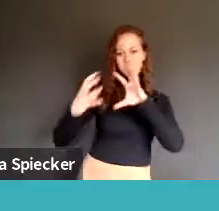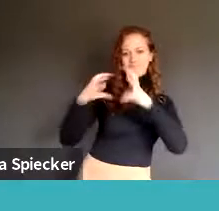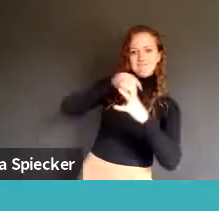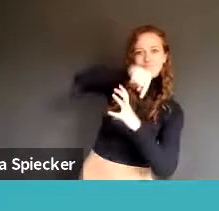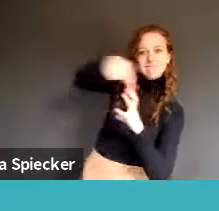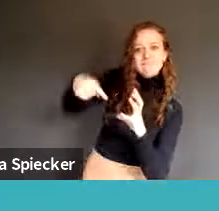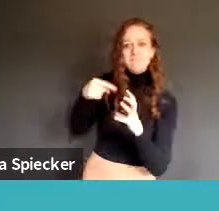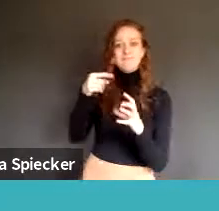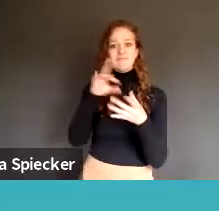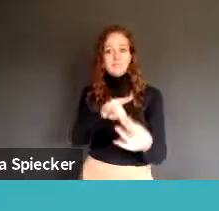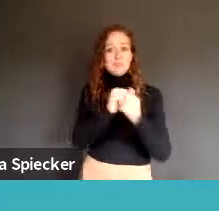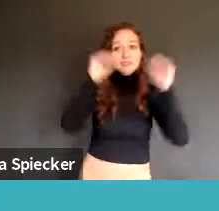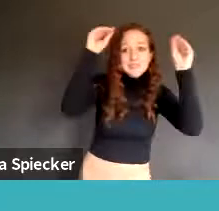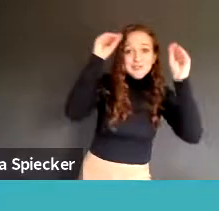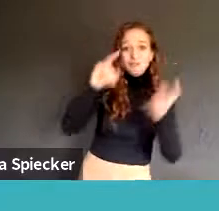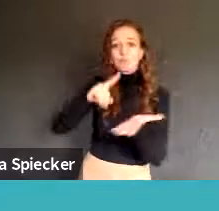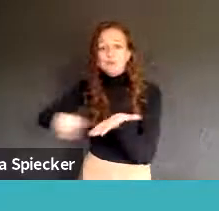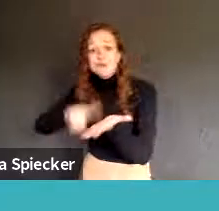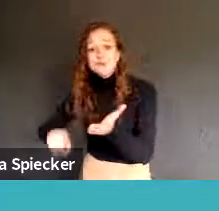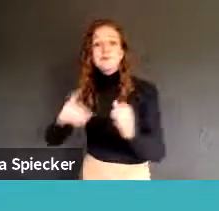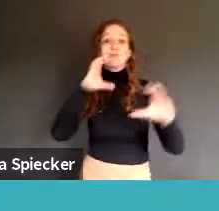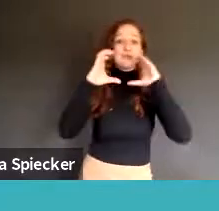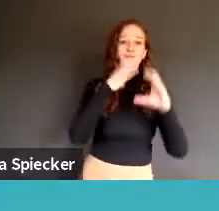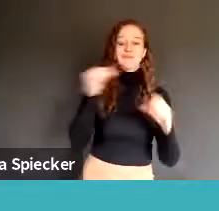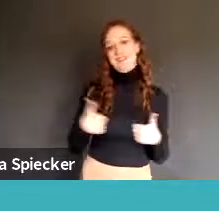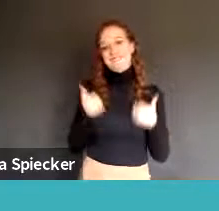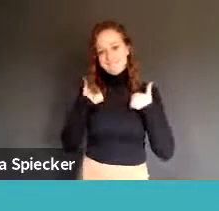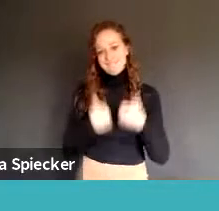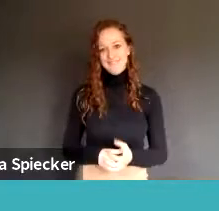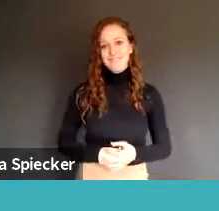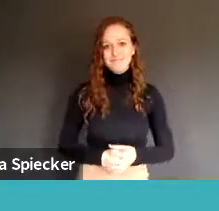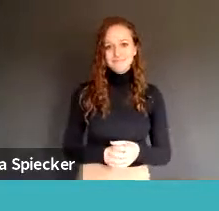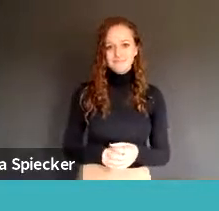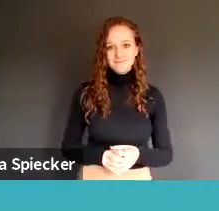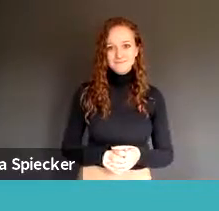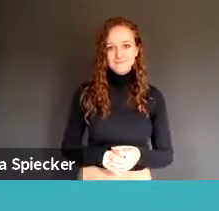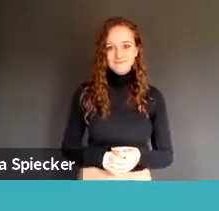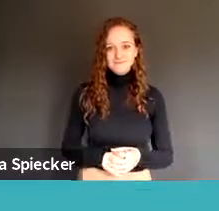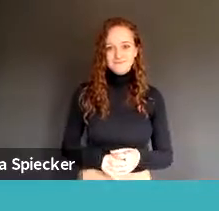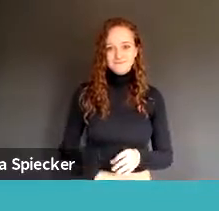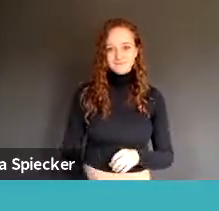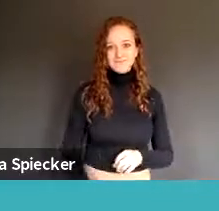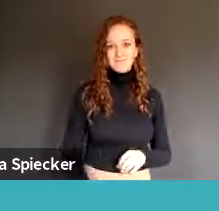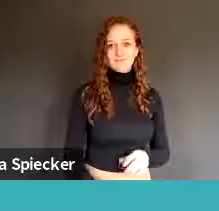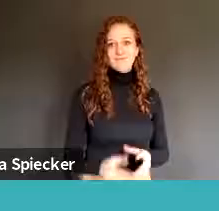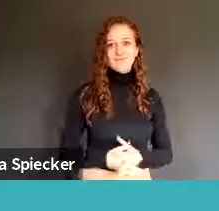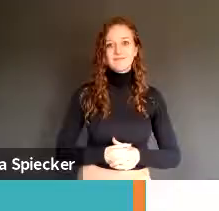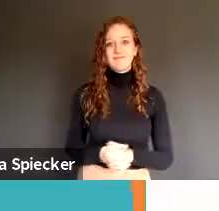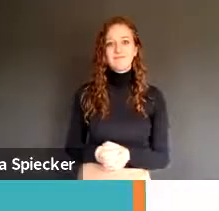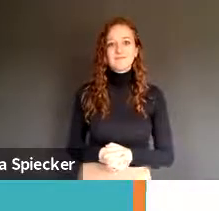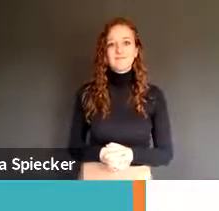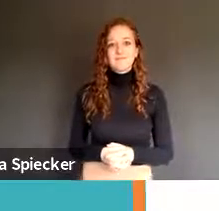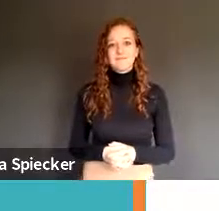Everyone here on this slide showed me a different dimension of teaching, research, communication, and life.